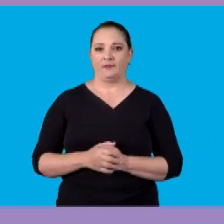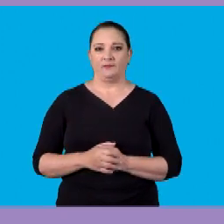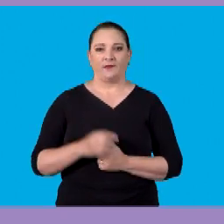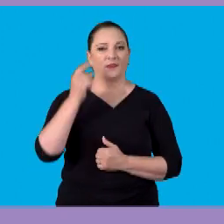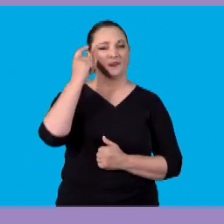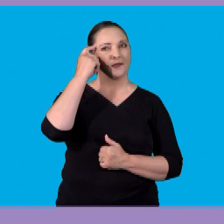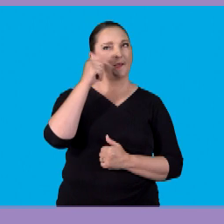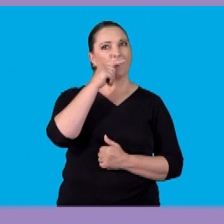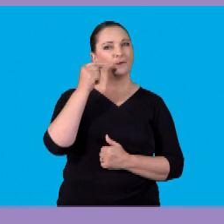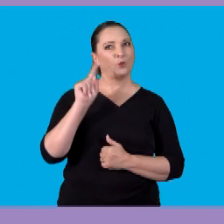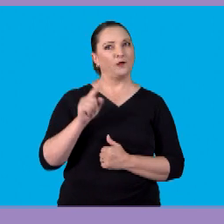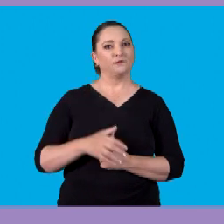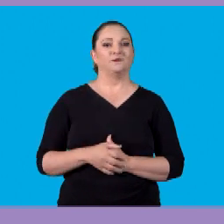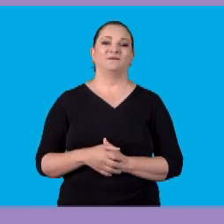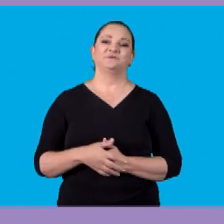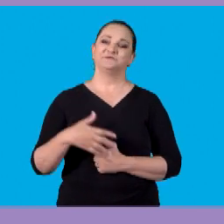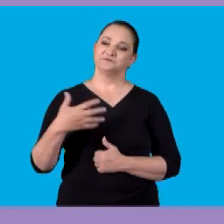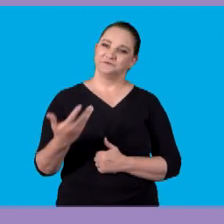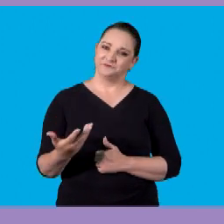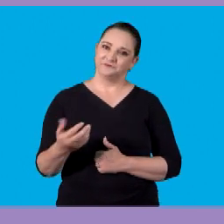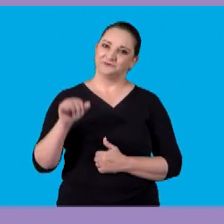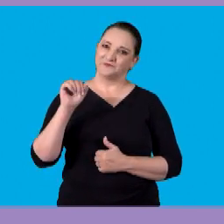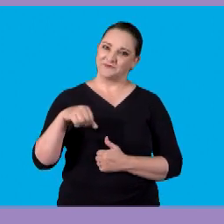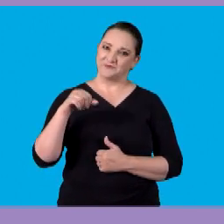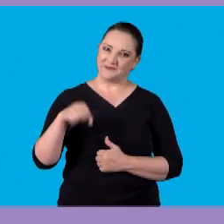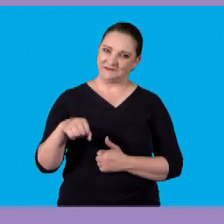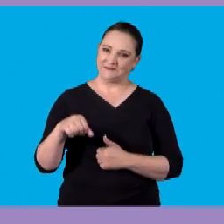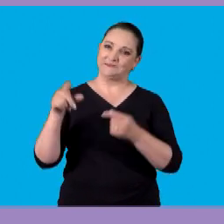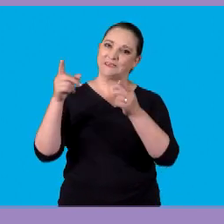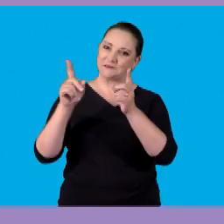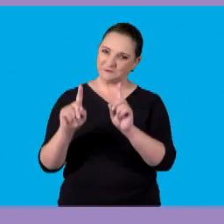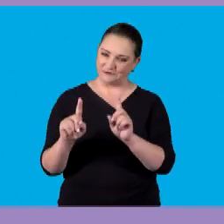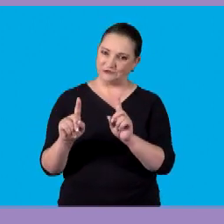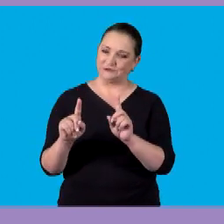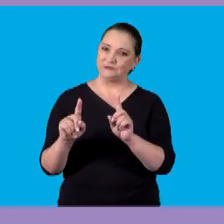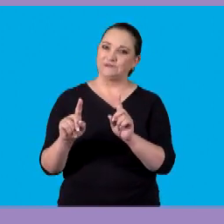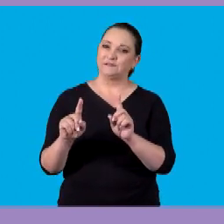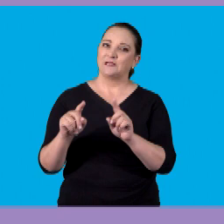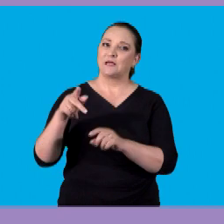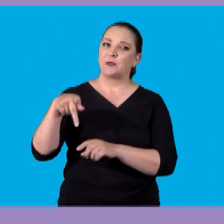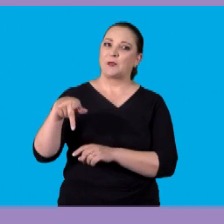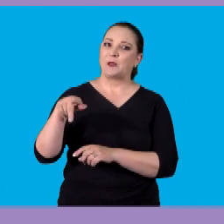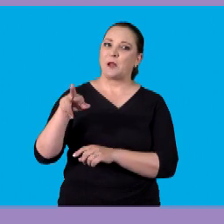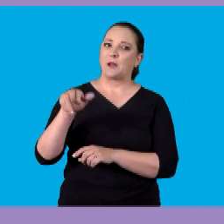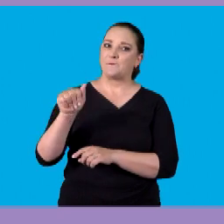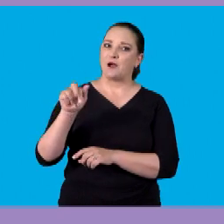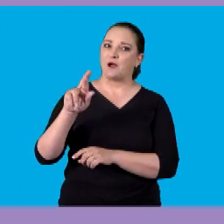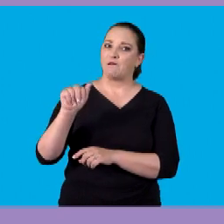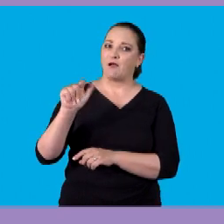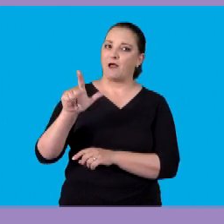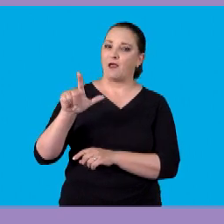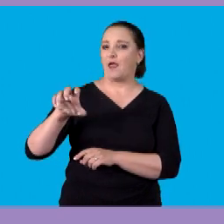what quadrilateral are you thinking of? Of course, a special parallelogram, which is